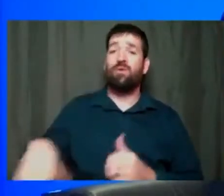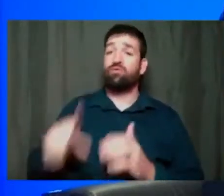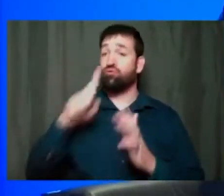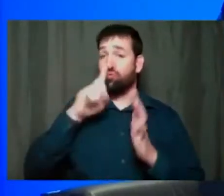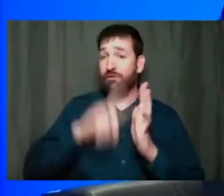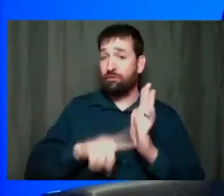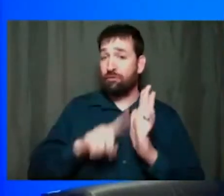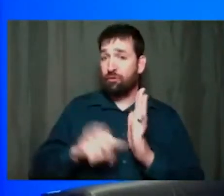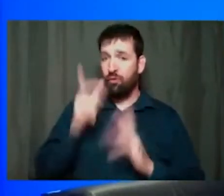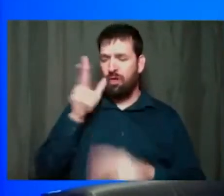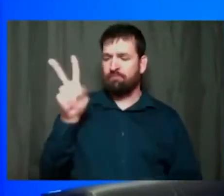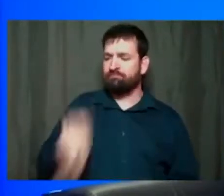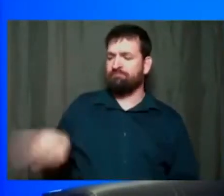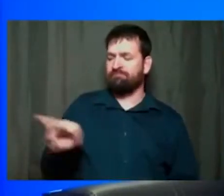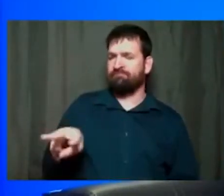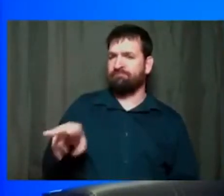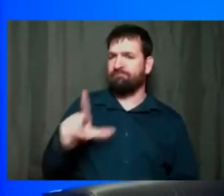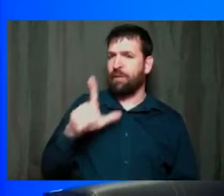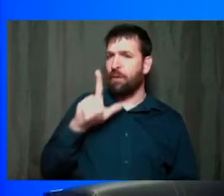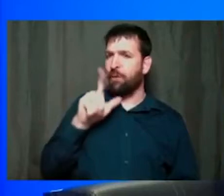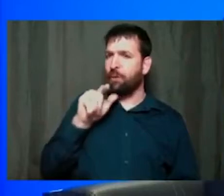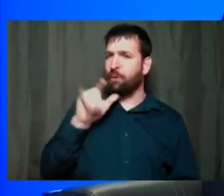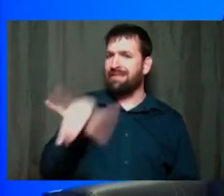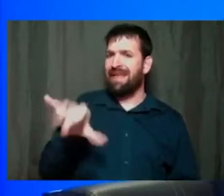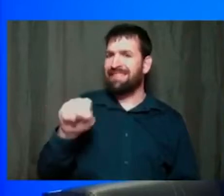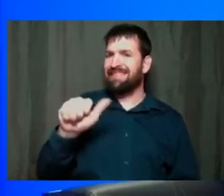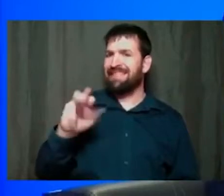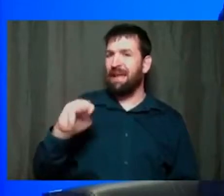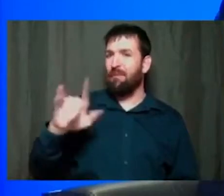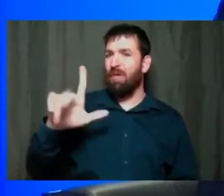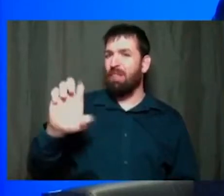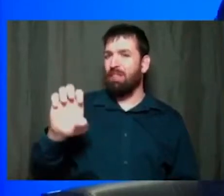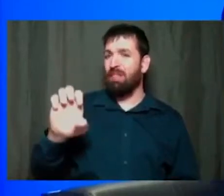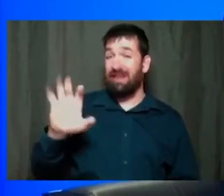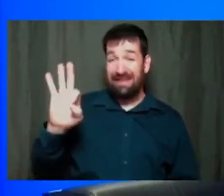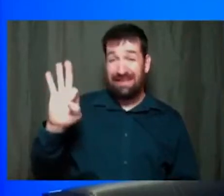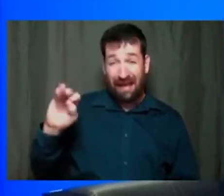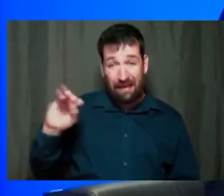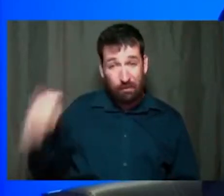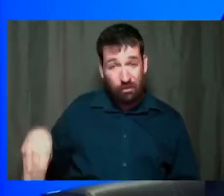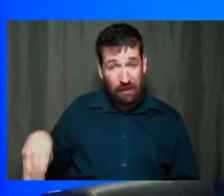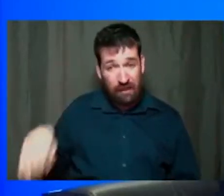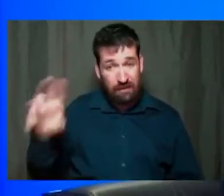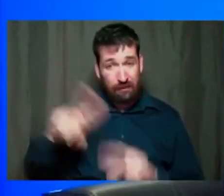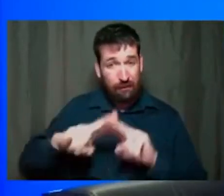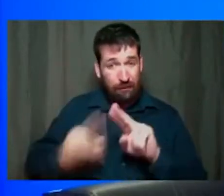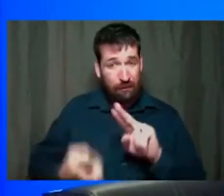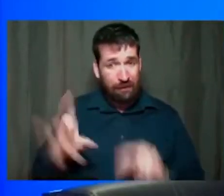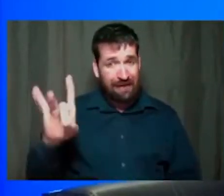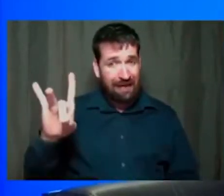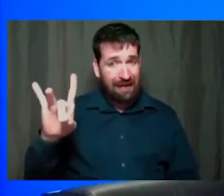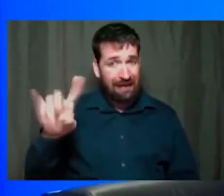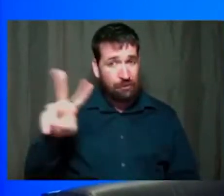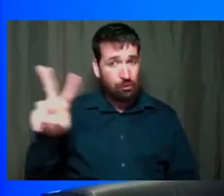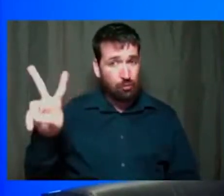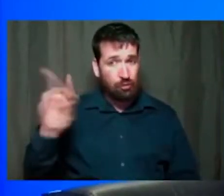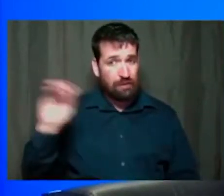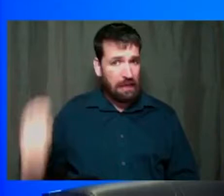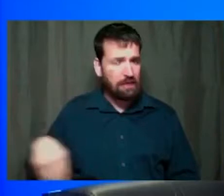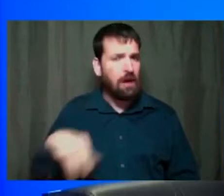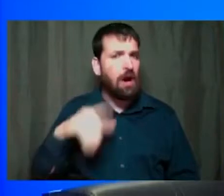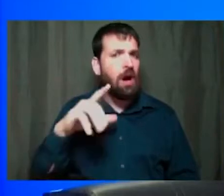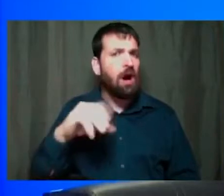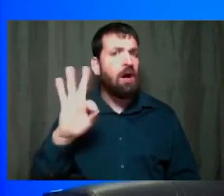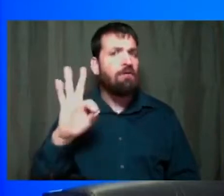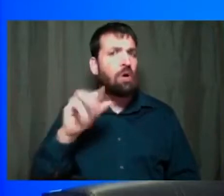who's the sample. Because Right. 90% down to 82% of whom? Because Of happy people?